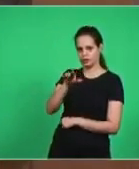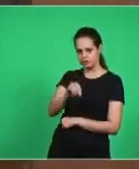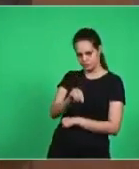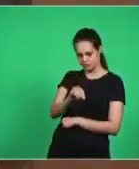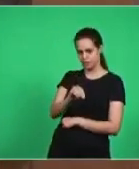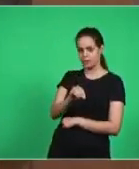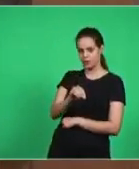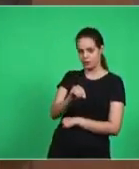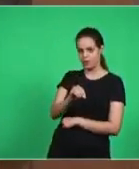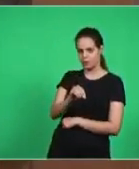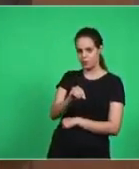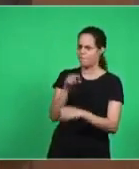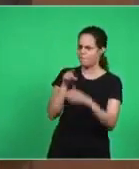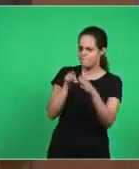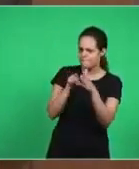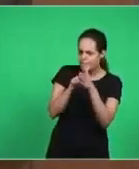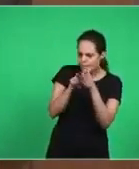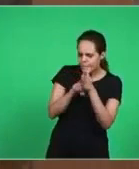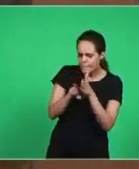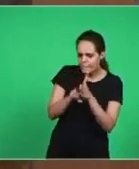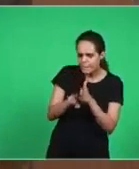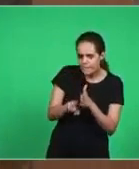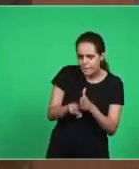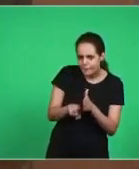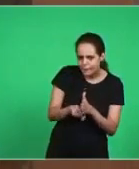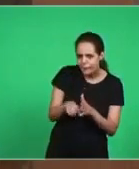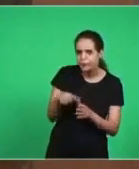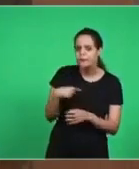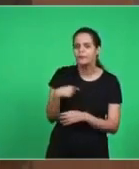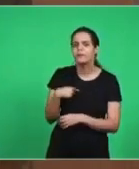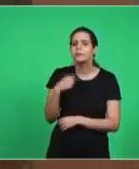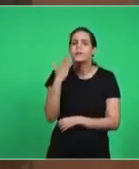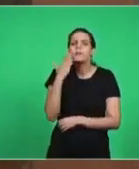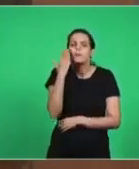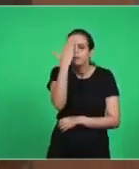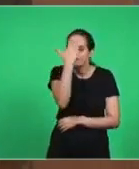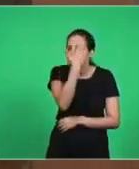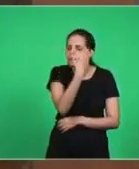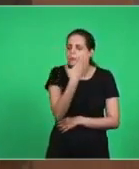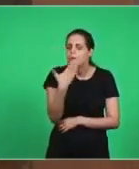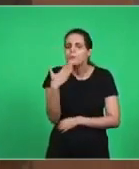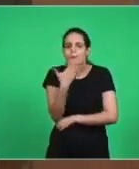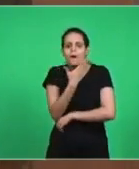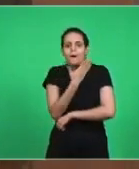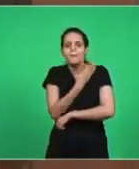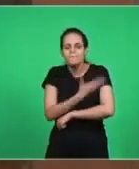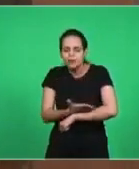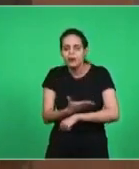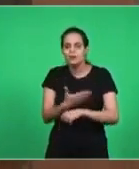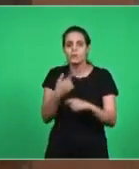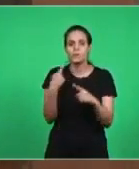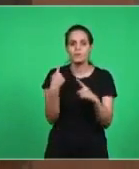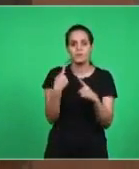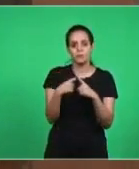I have to put a rouge on myself because I'm black. All Brazilians have blood,